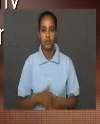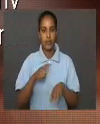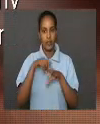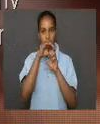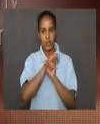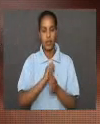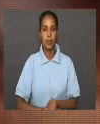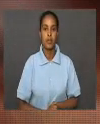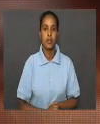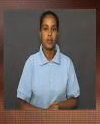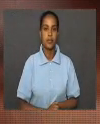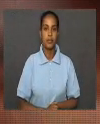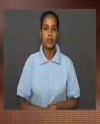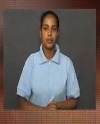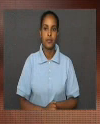Time's up.